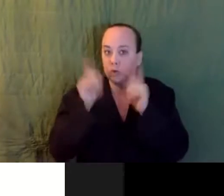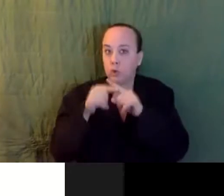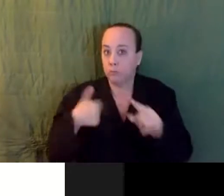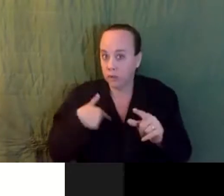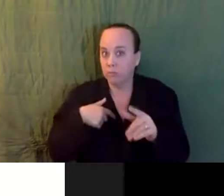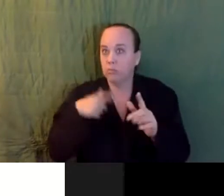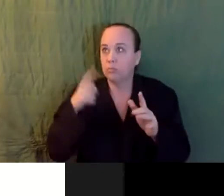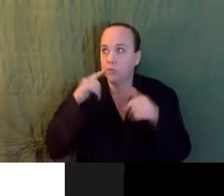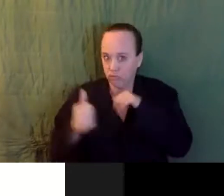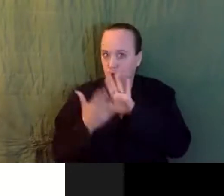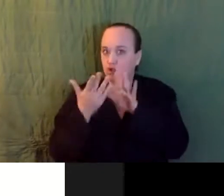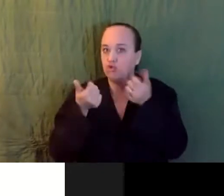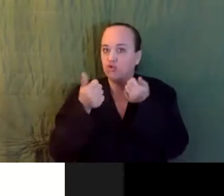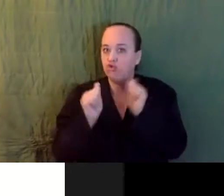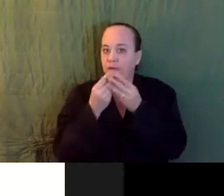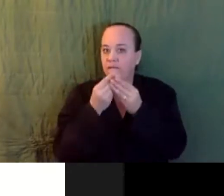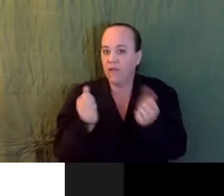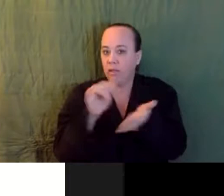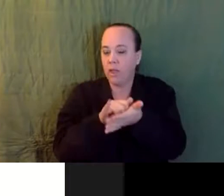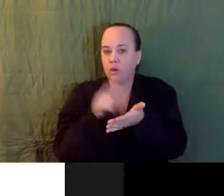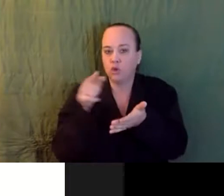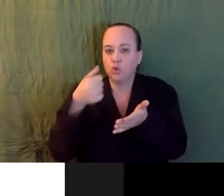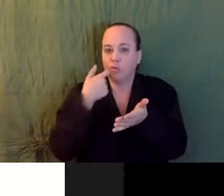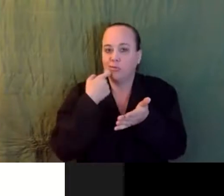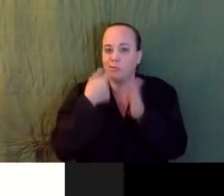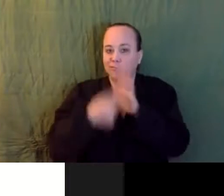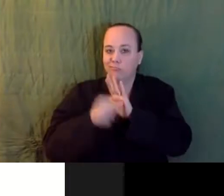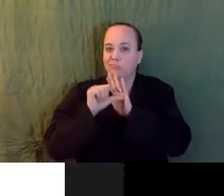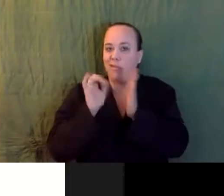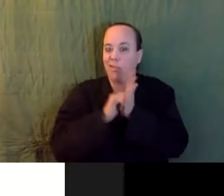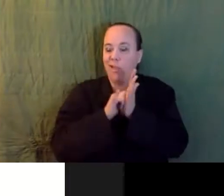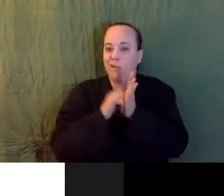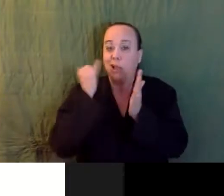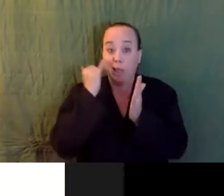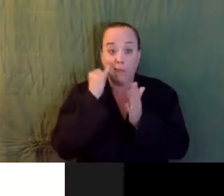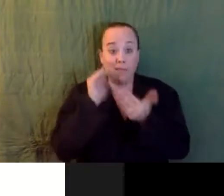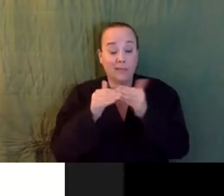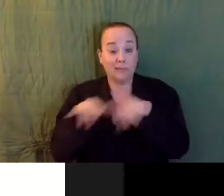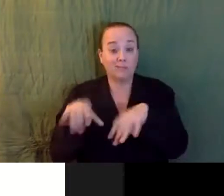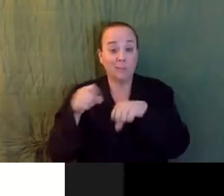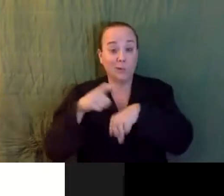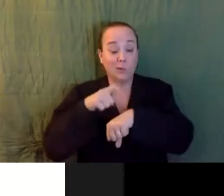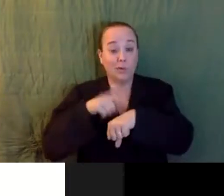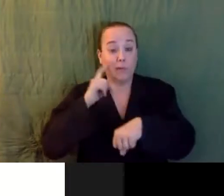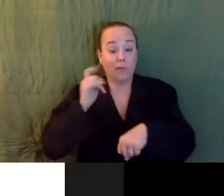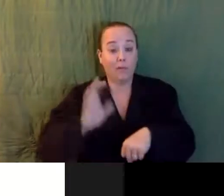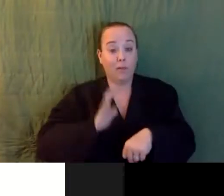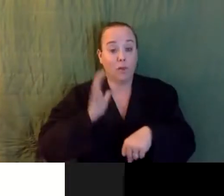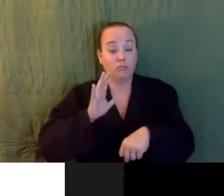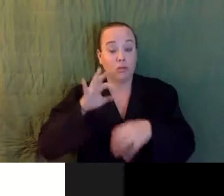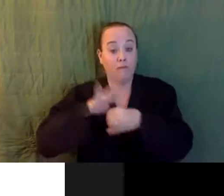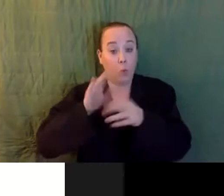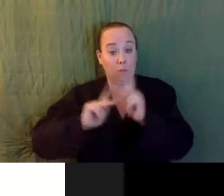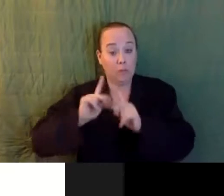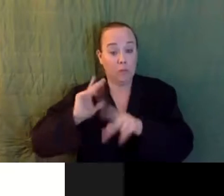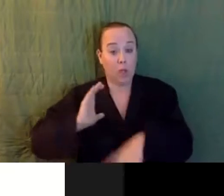also, you just pointed it out. If the city took the time, and if our officials and if the councilmen